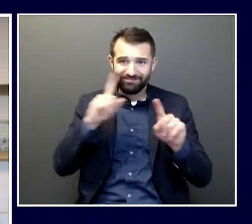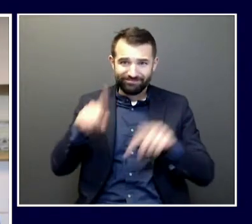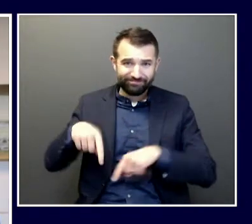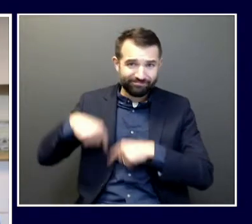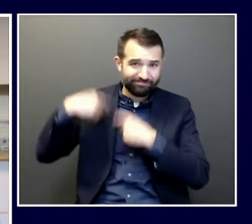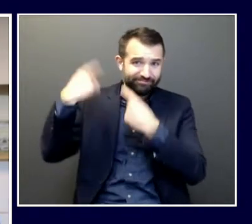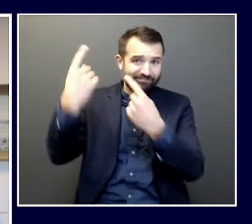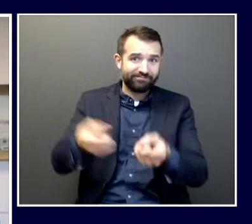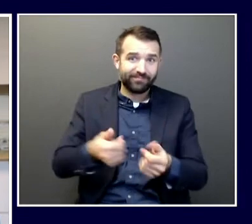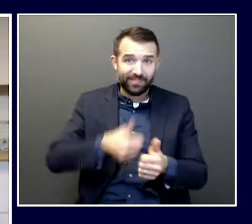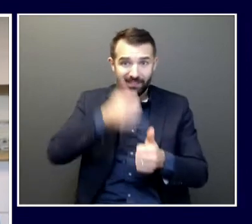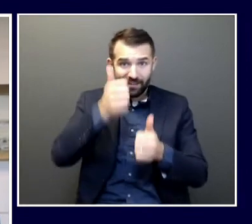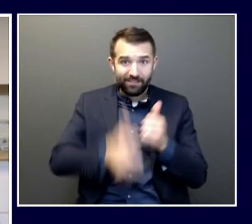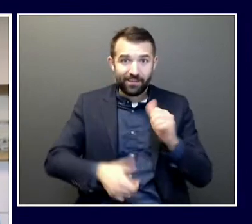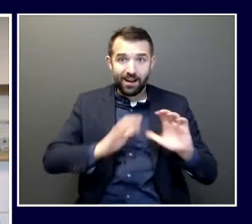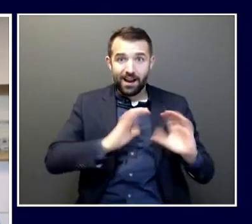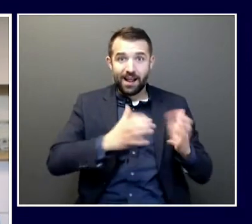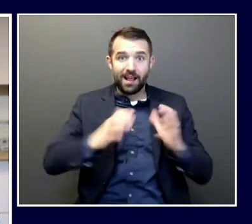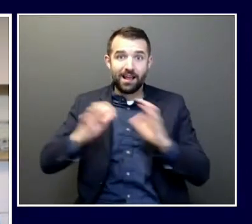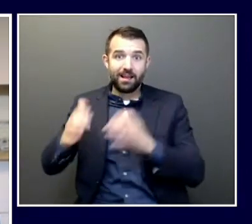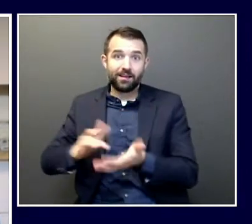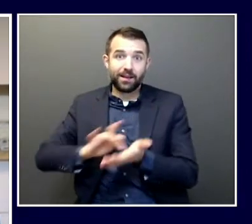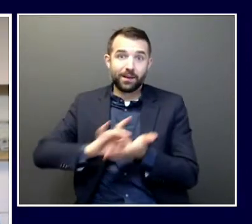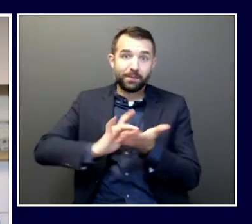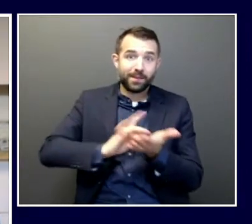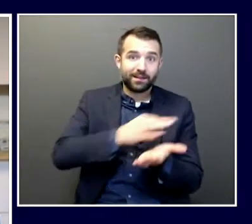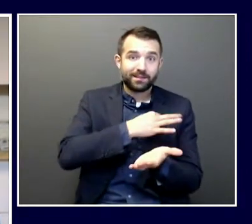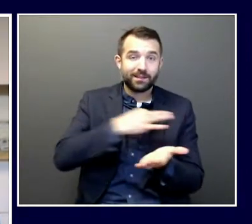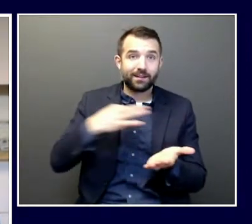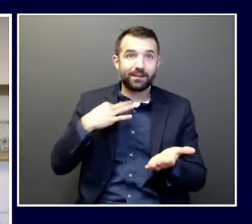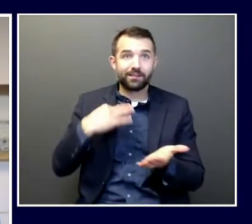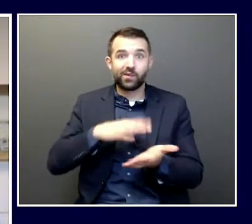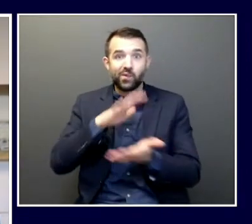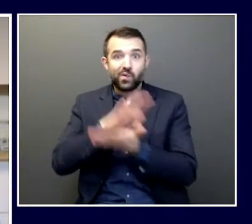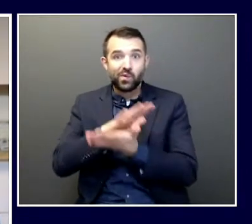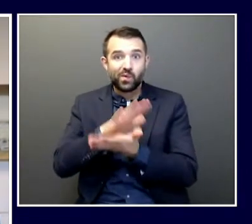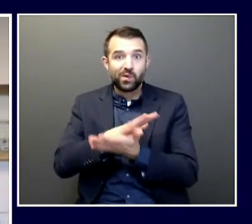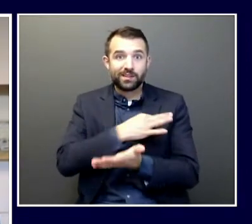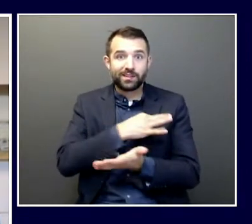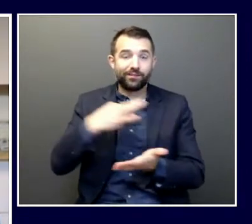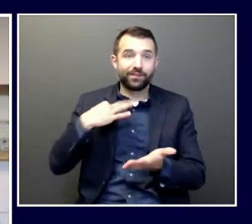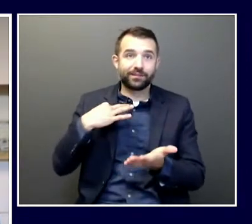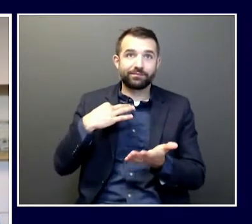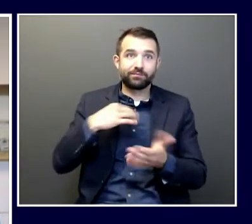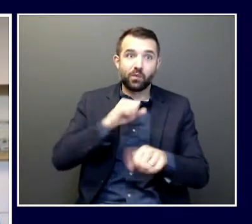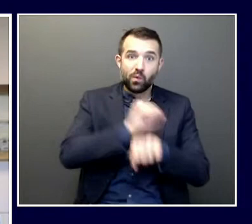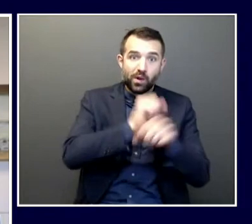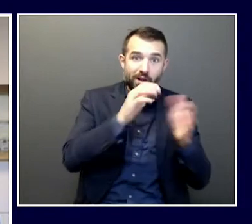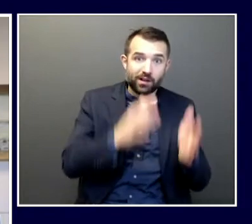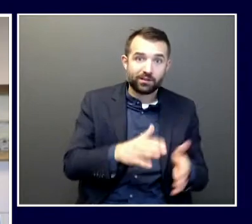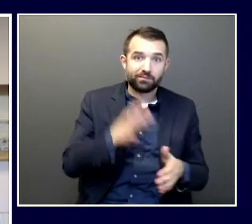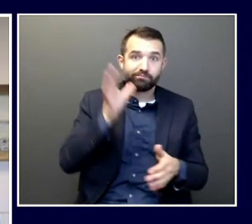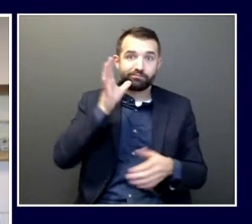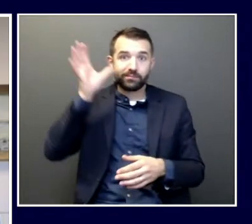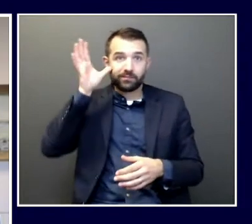groups across Maine, in this case, schools, have just a tangible benefit of not just keeping the teachers and staff safe, but